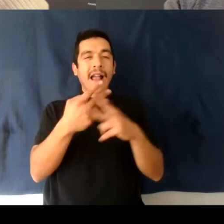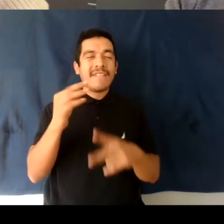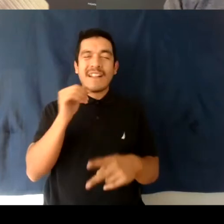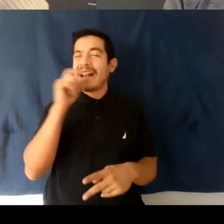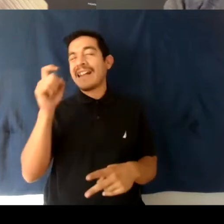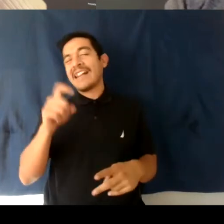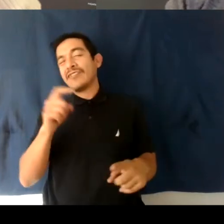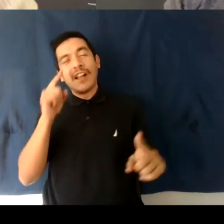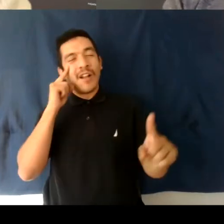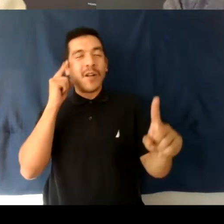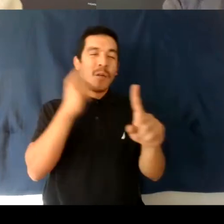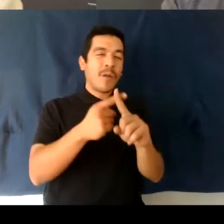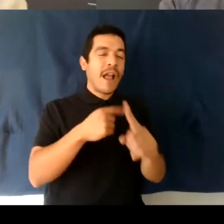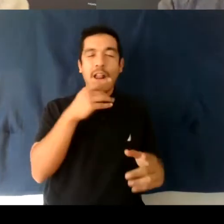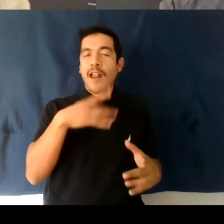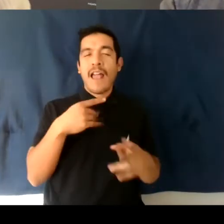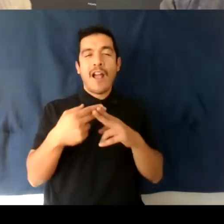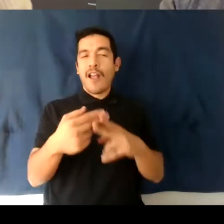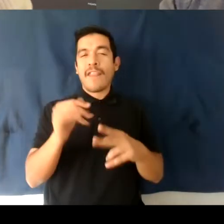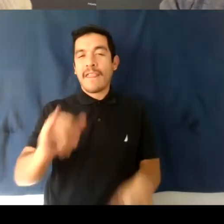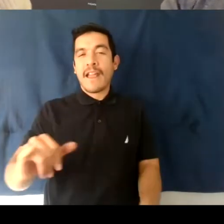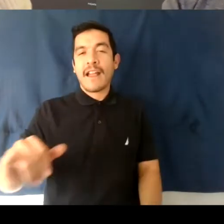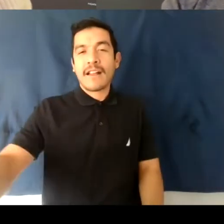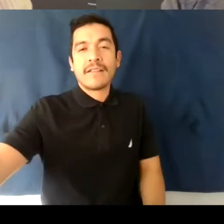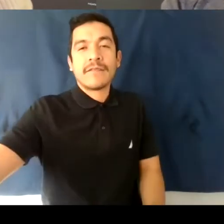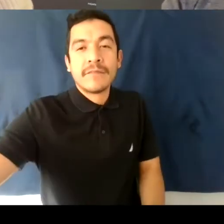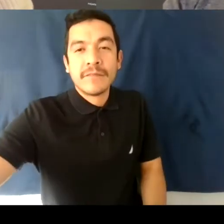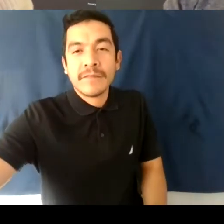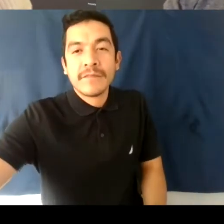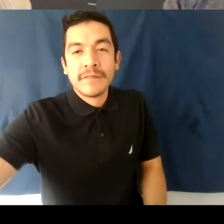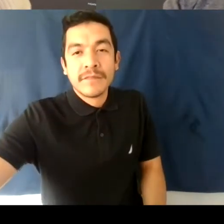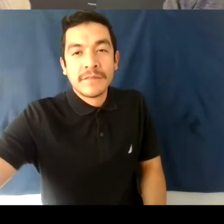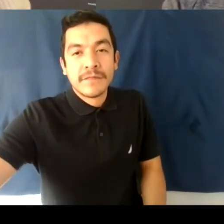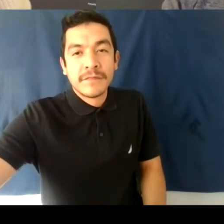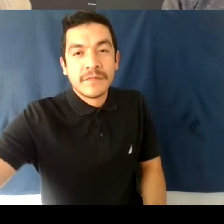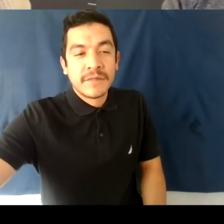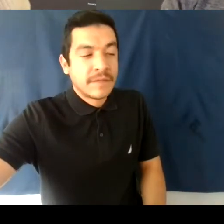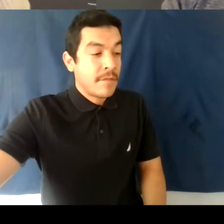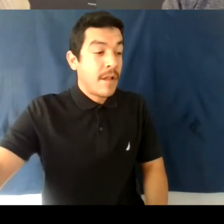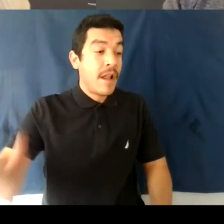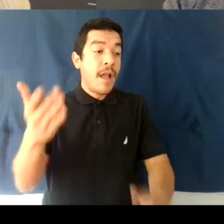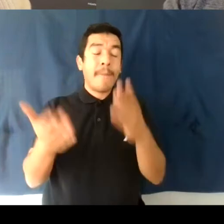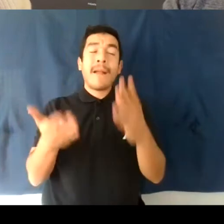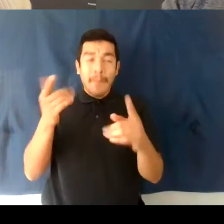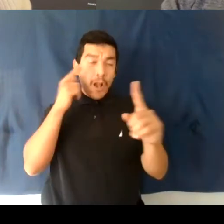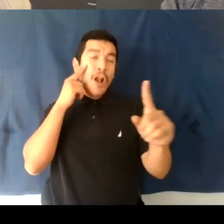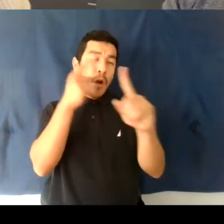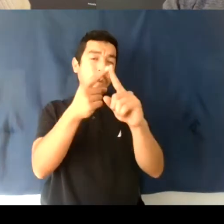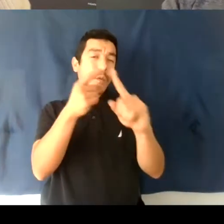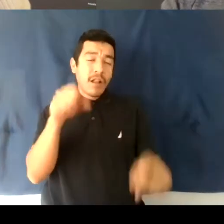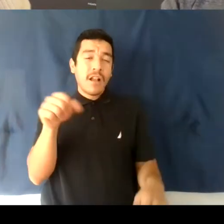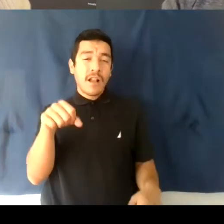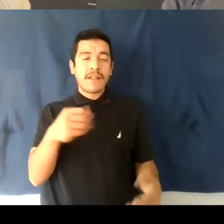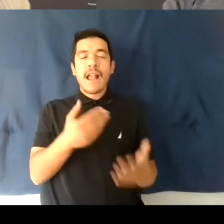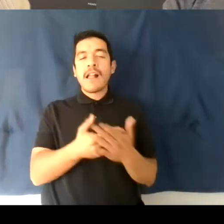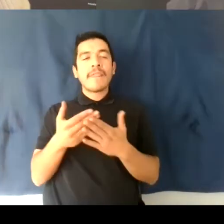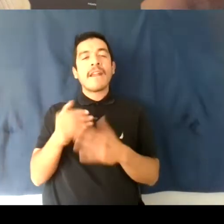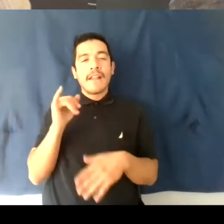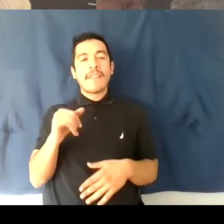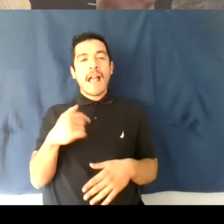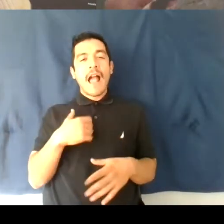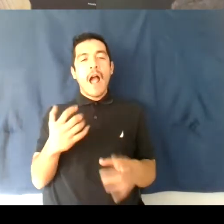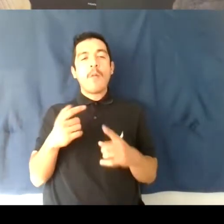necessarily resolution. I don't like to call them resolutions, but maybe goals. Um, or things that, these are things that I